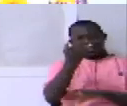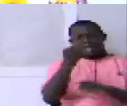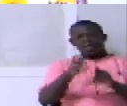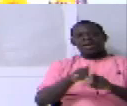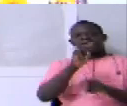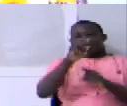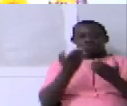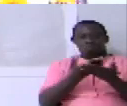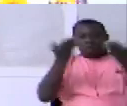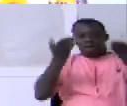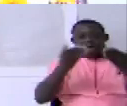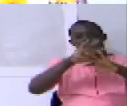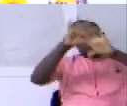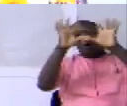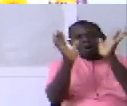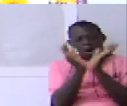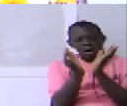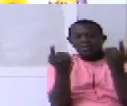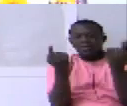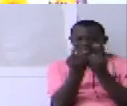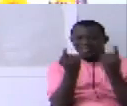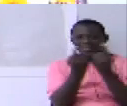This is why all these things also are happening. This